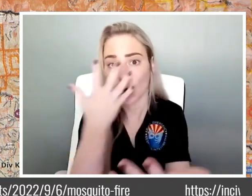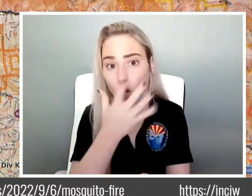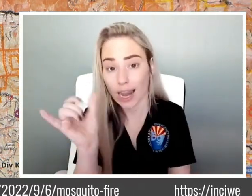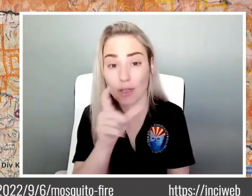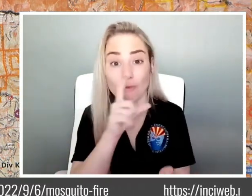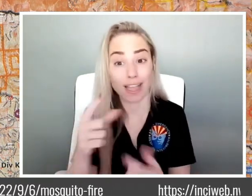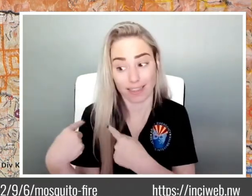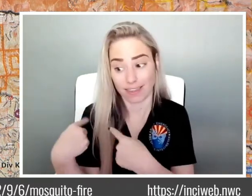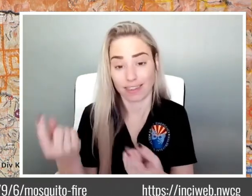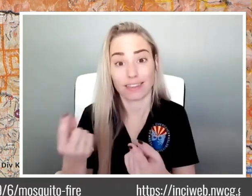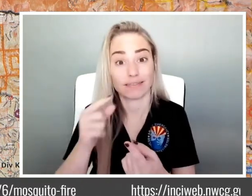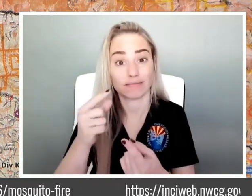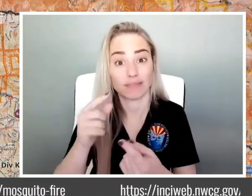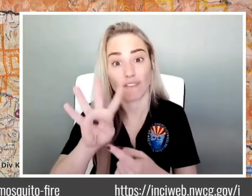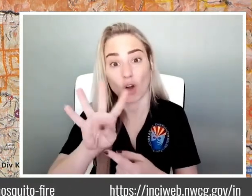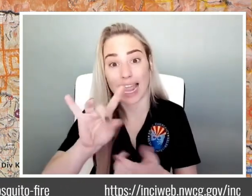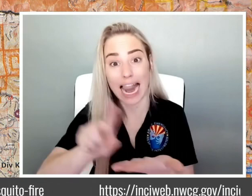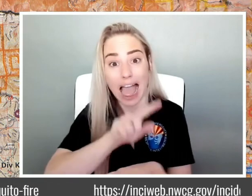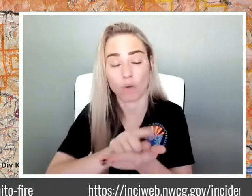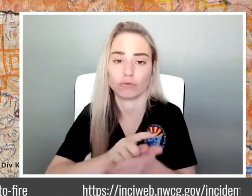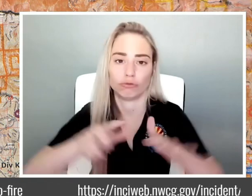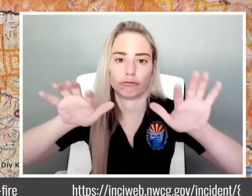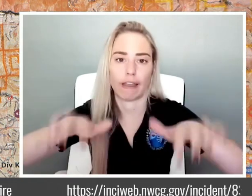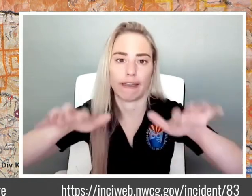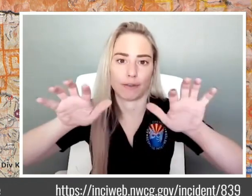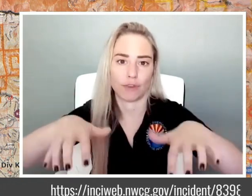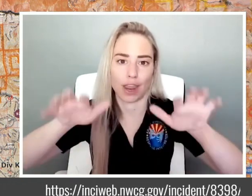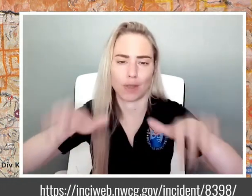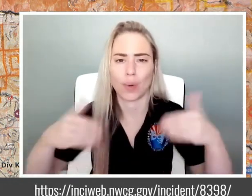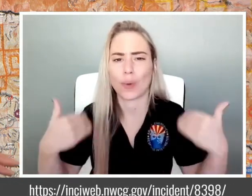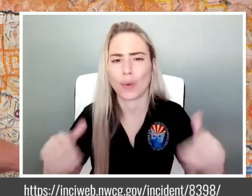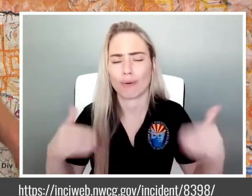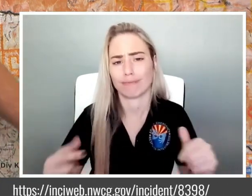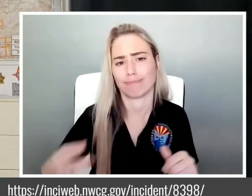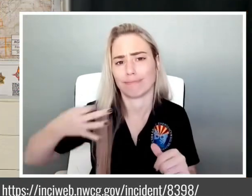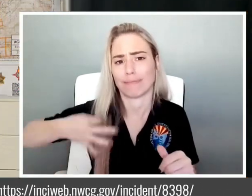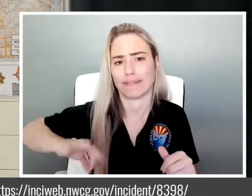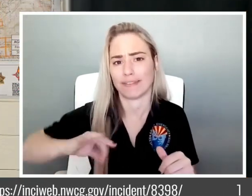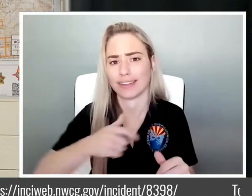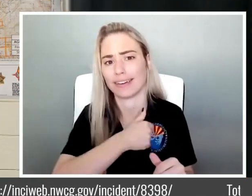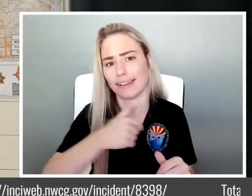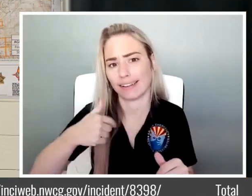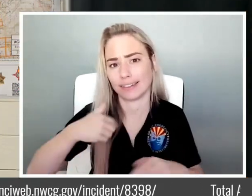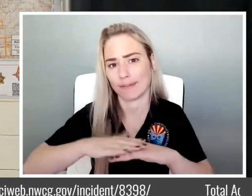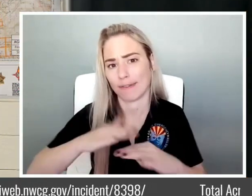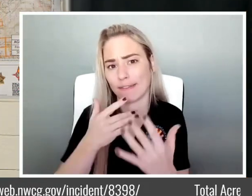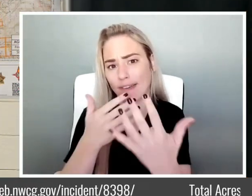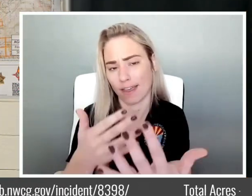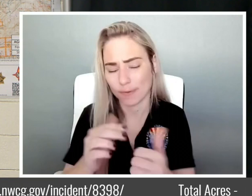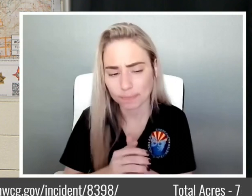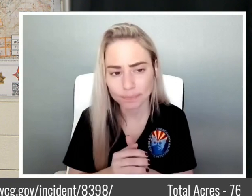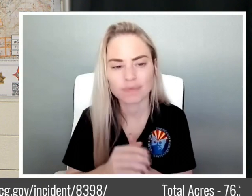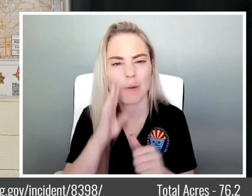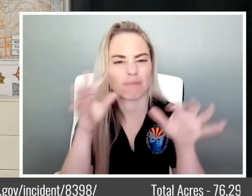been rain, rain, and more rain. And that's been really advantageous to us, as you can well imagine. Starting down here on the southern end of the fire, this